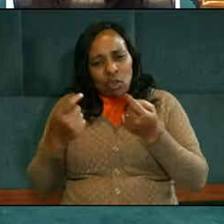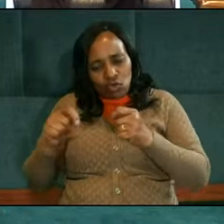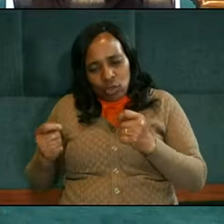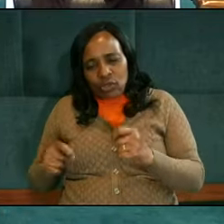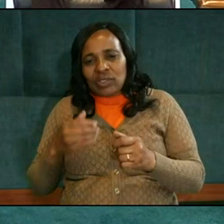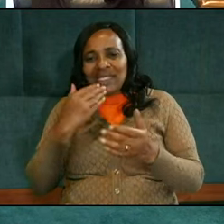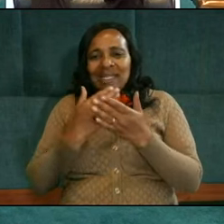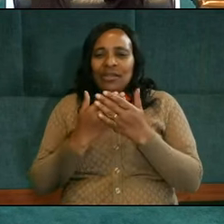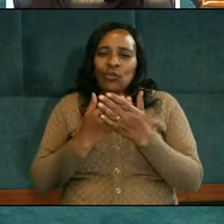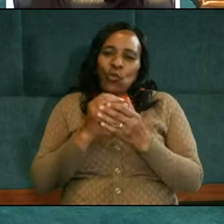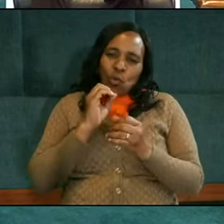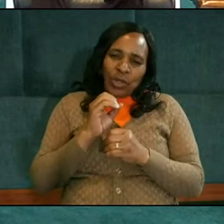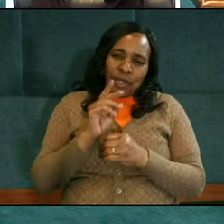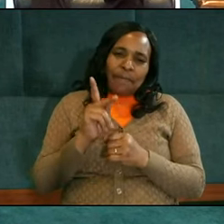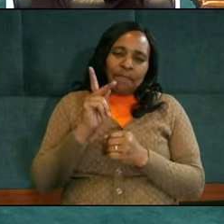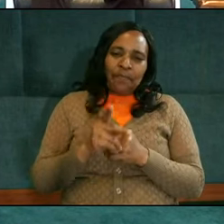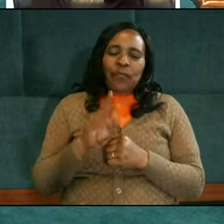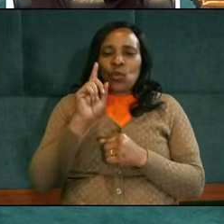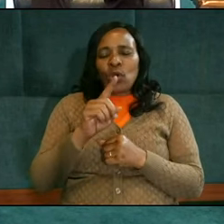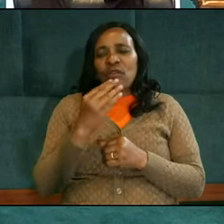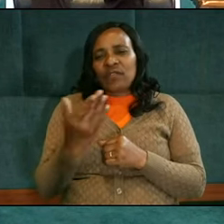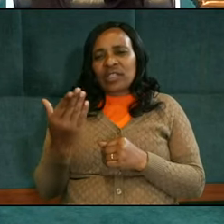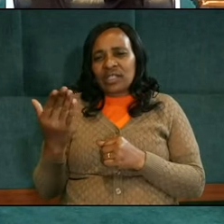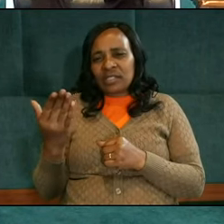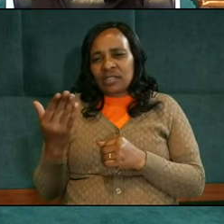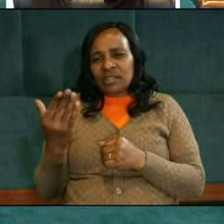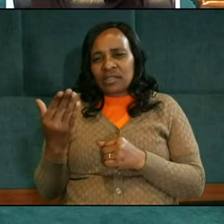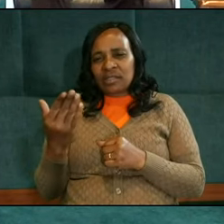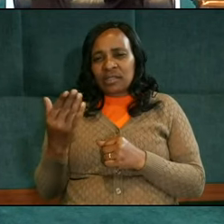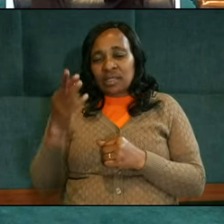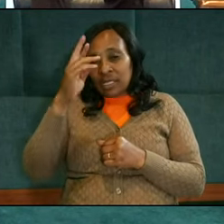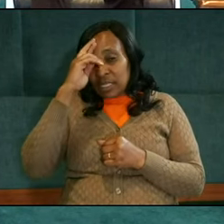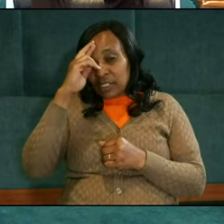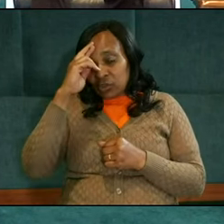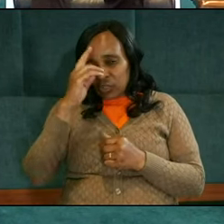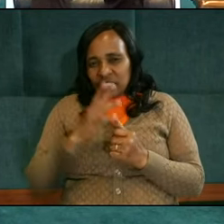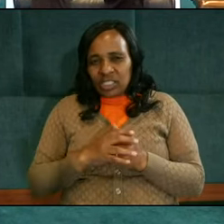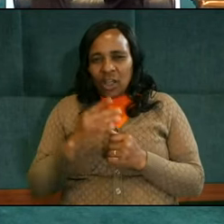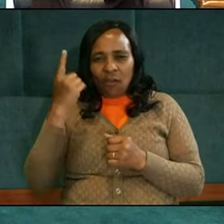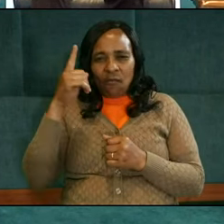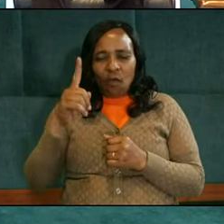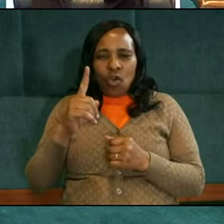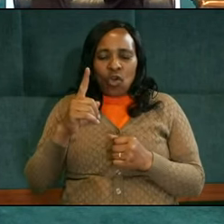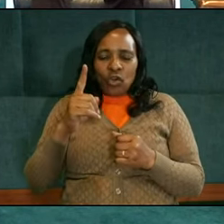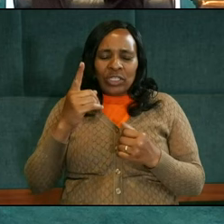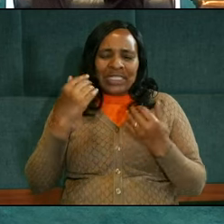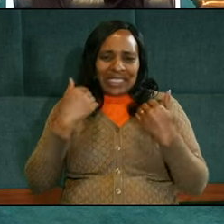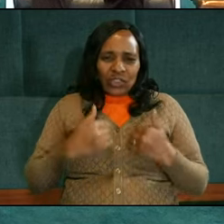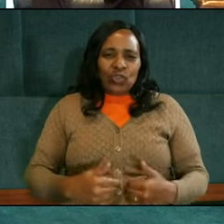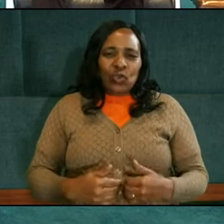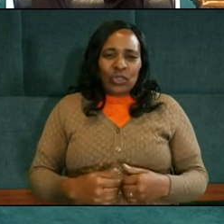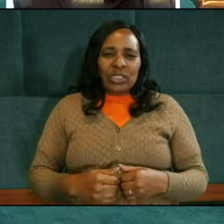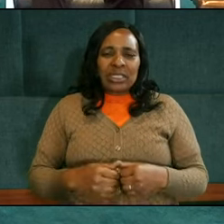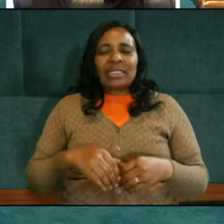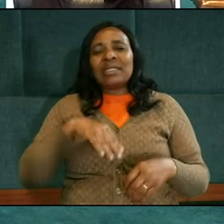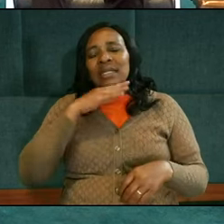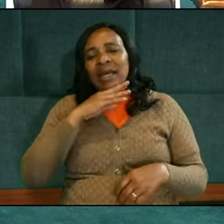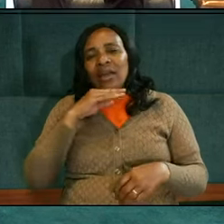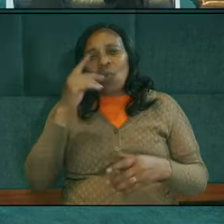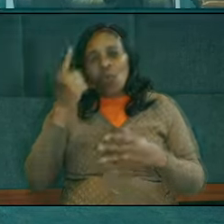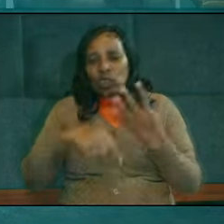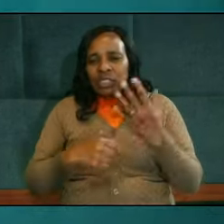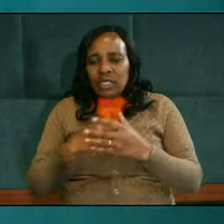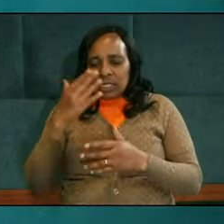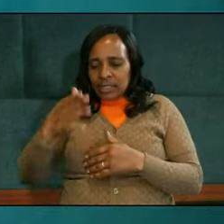much. I think one of the primary reasons for Saul's demise was actually selfishness.